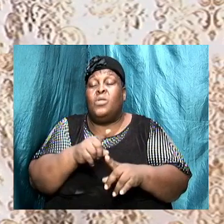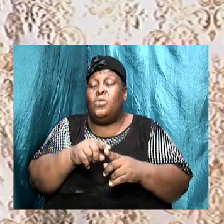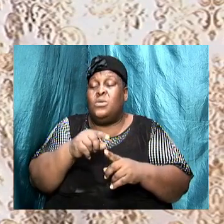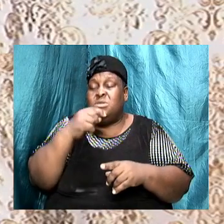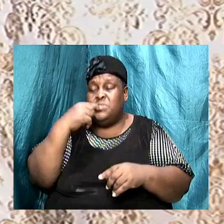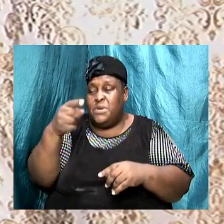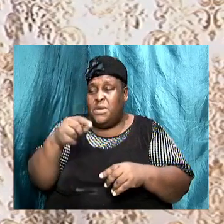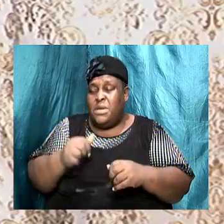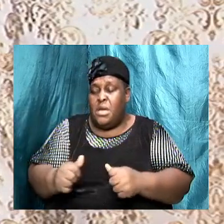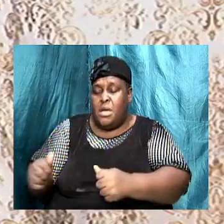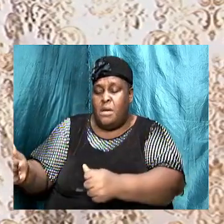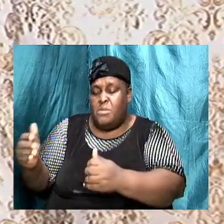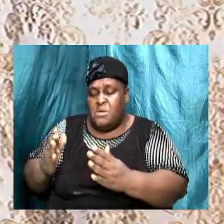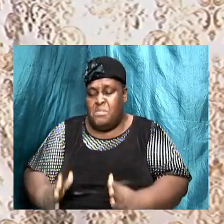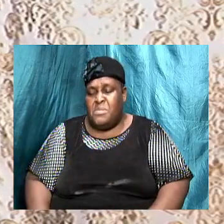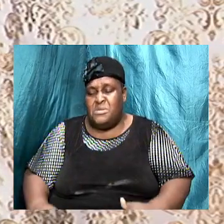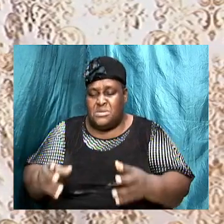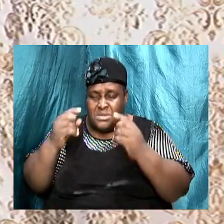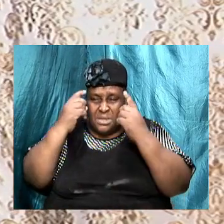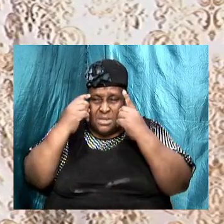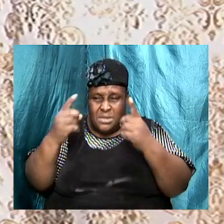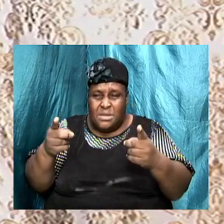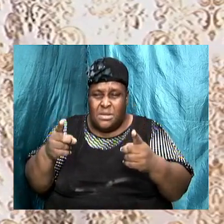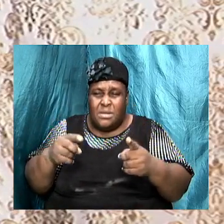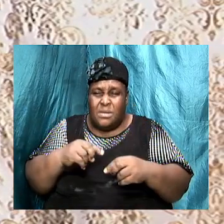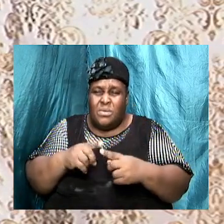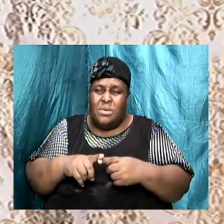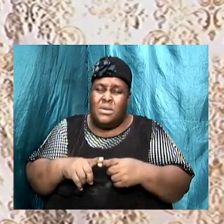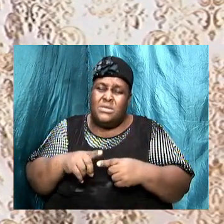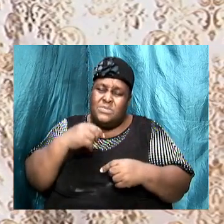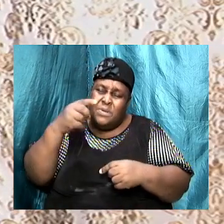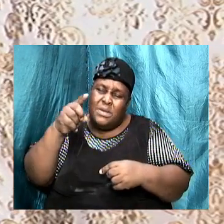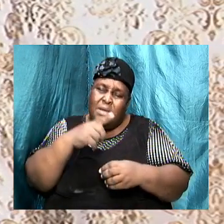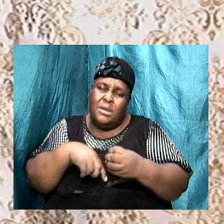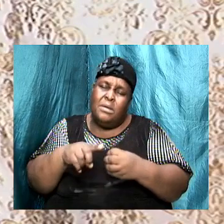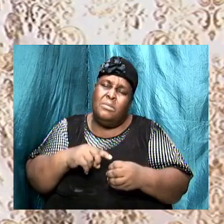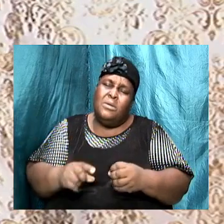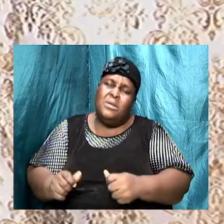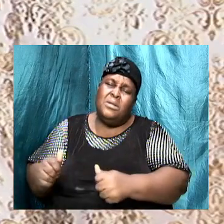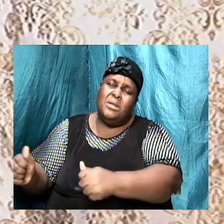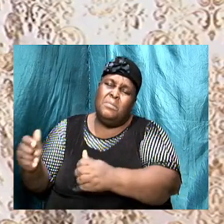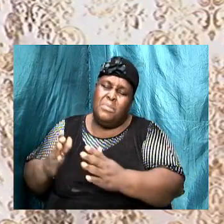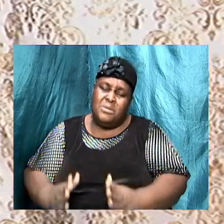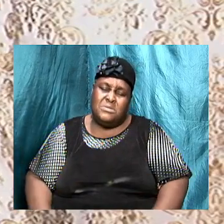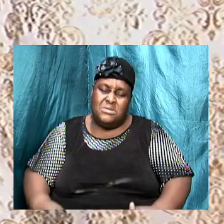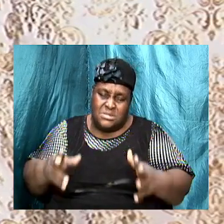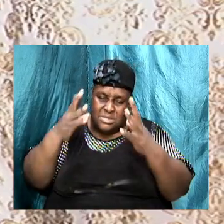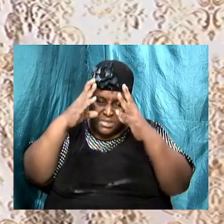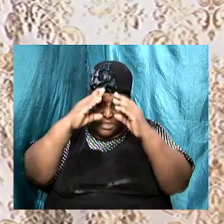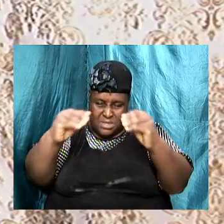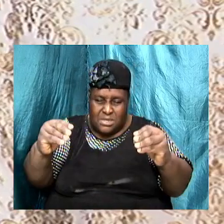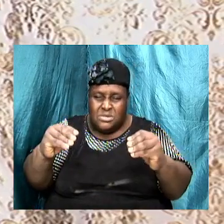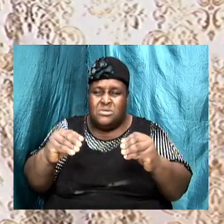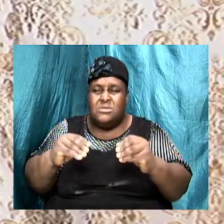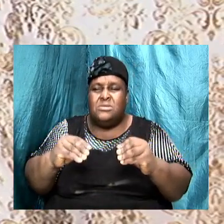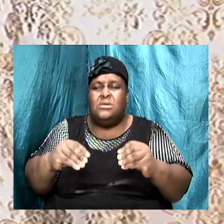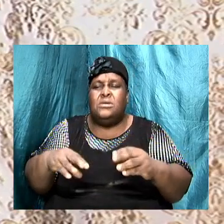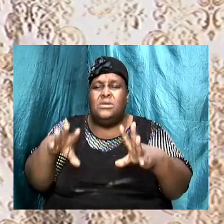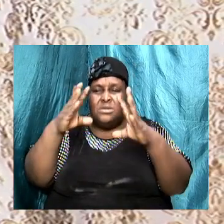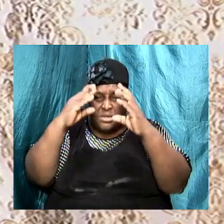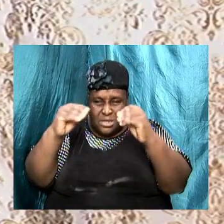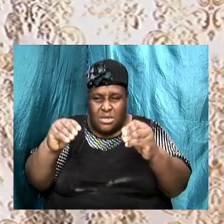the apostles' doctrine, we are talking about the apostles' teaching, and I've been mentioning that the teachings of